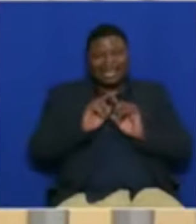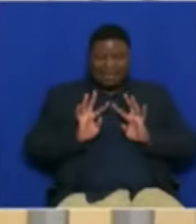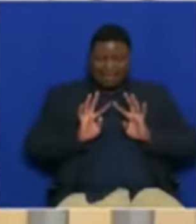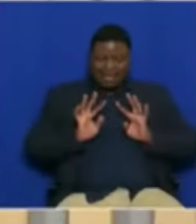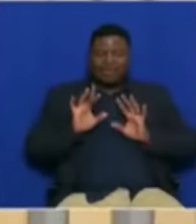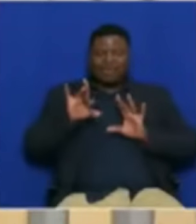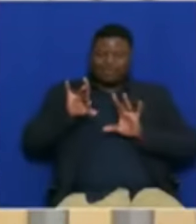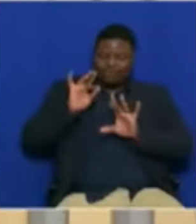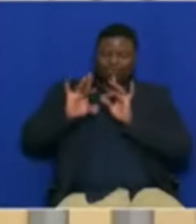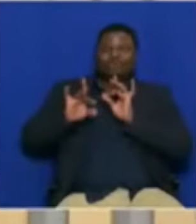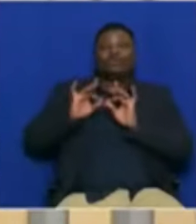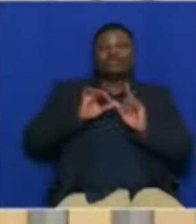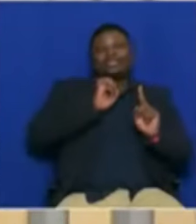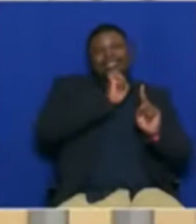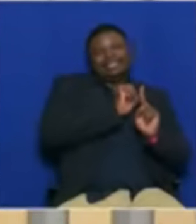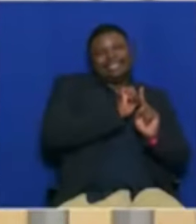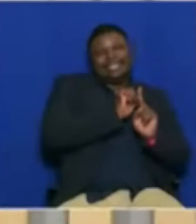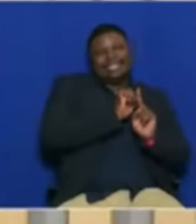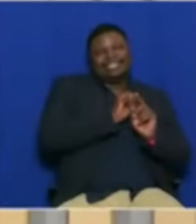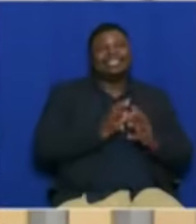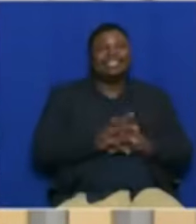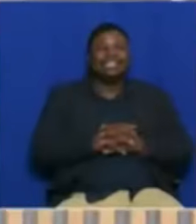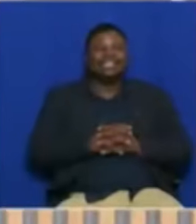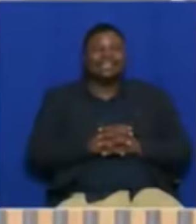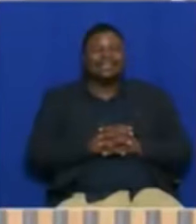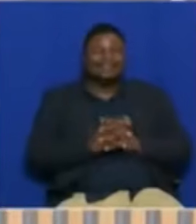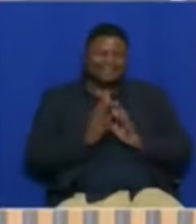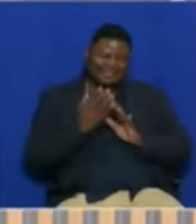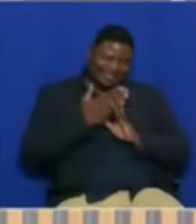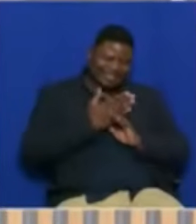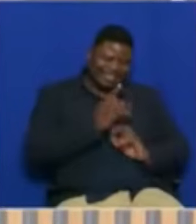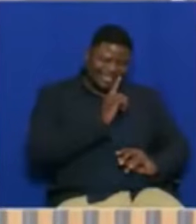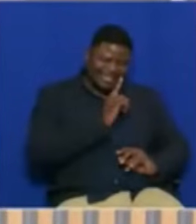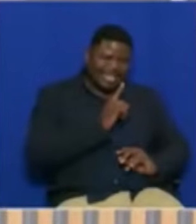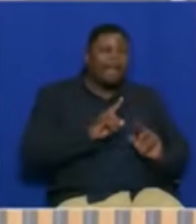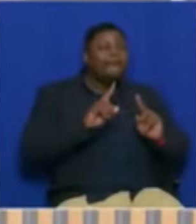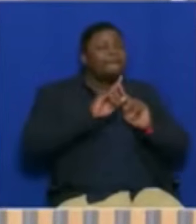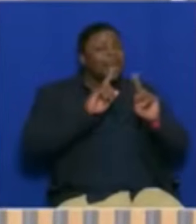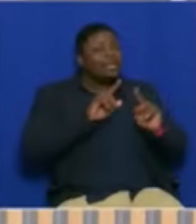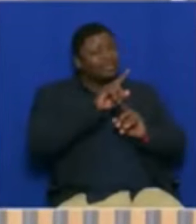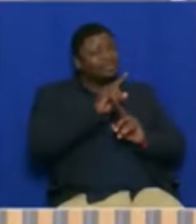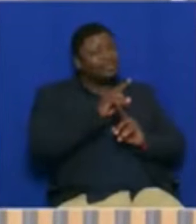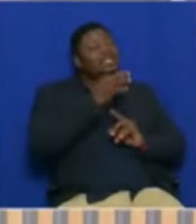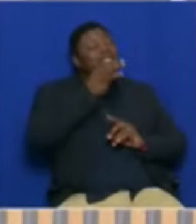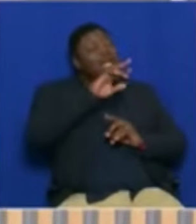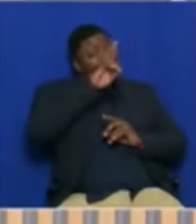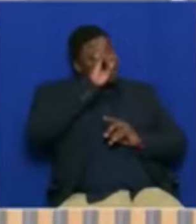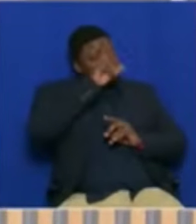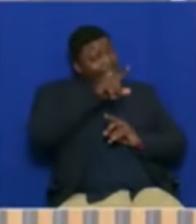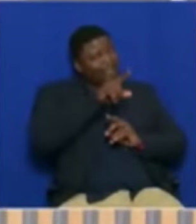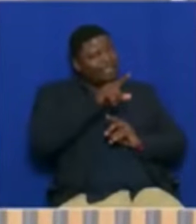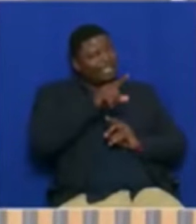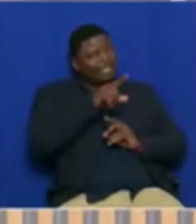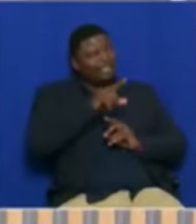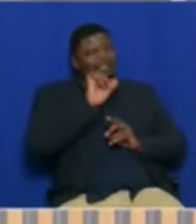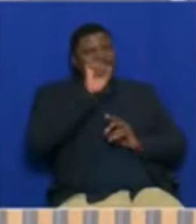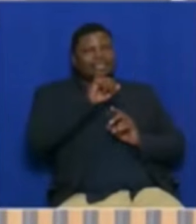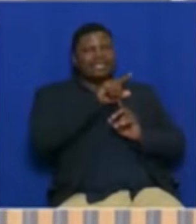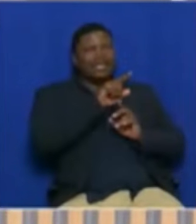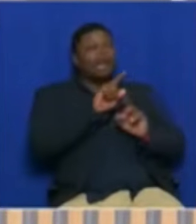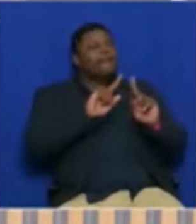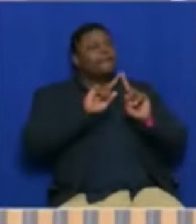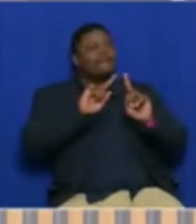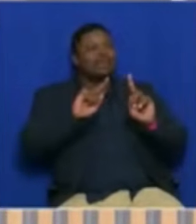Okay. But do you accept that it's misleading to have put it that way? Because a reader of that